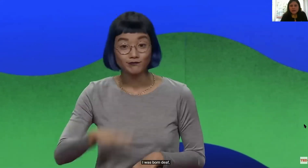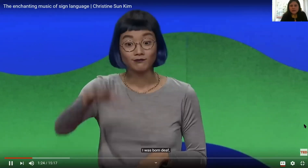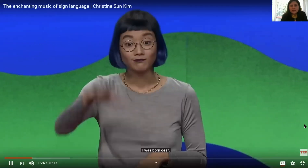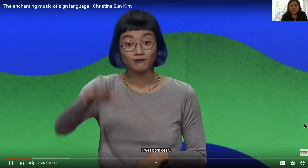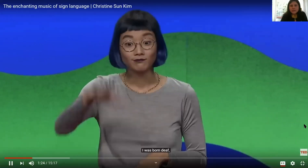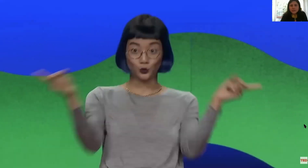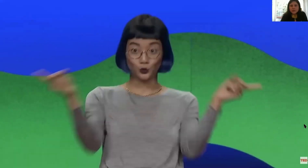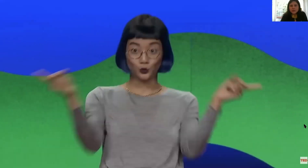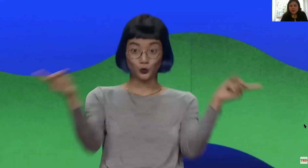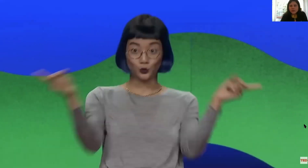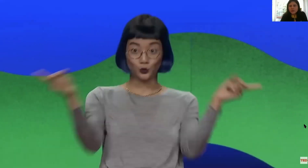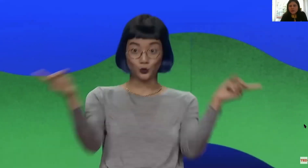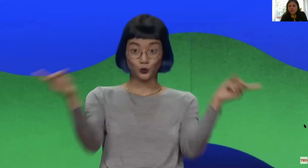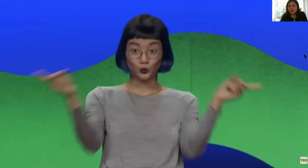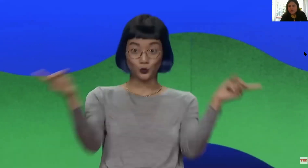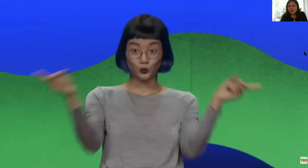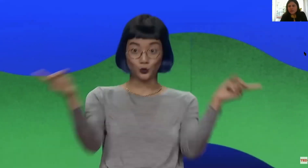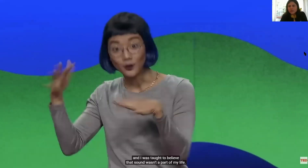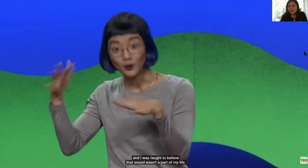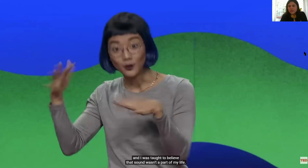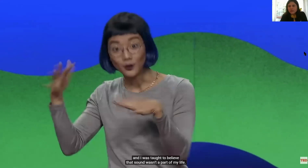Let me see you.